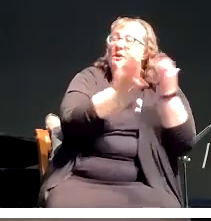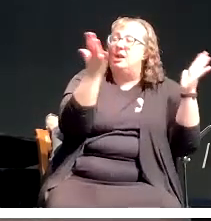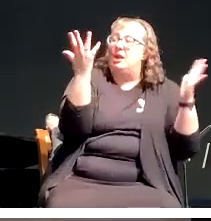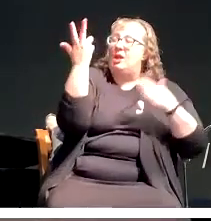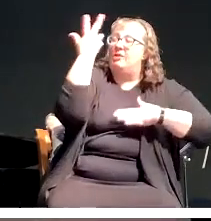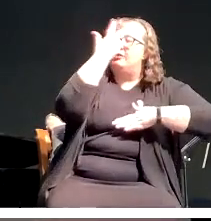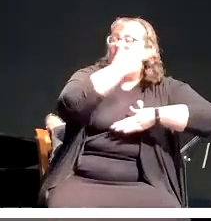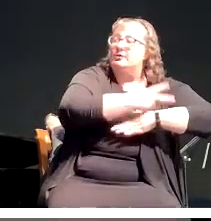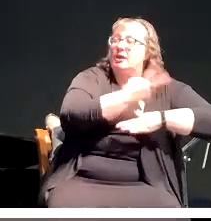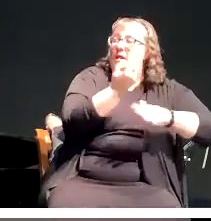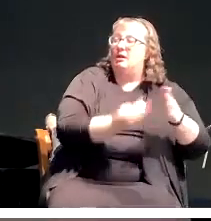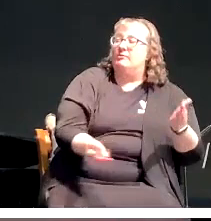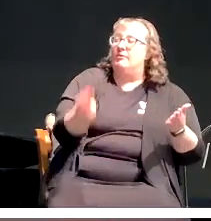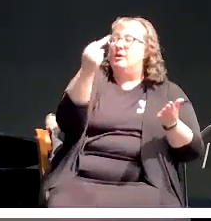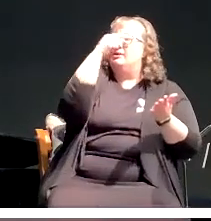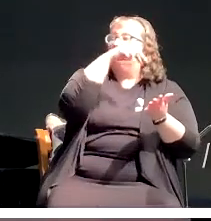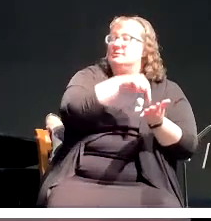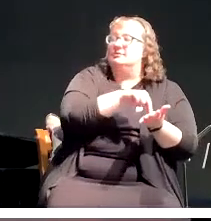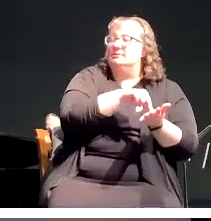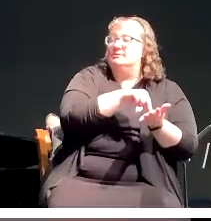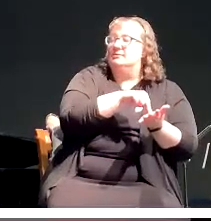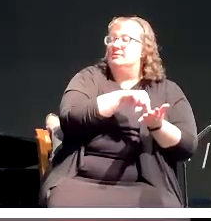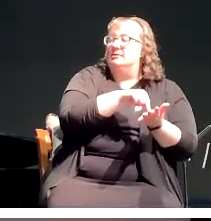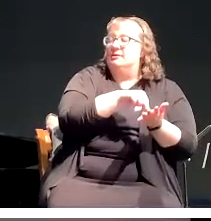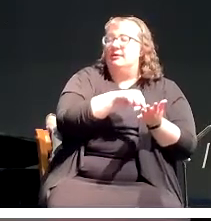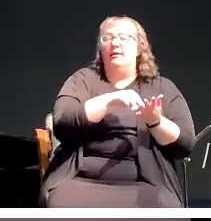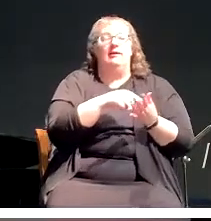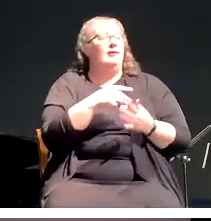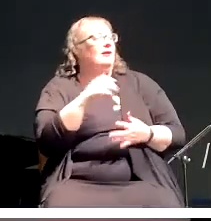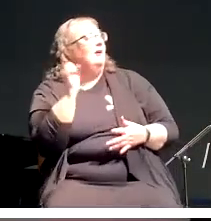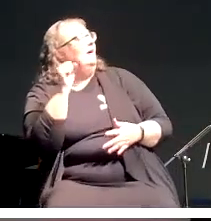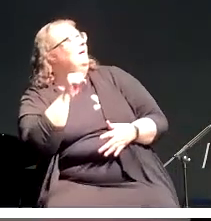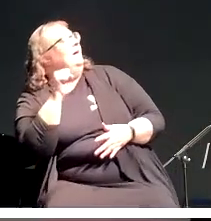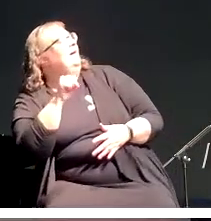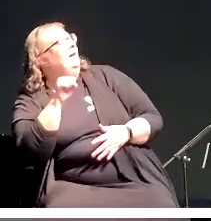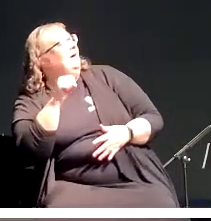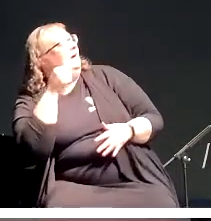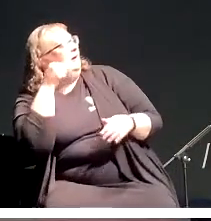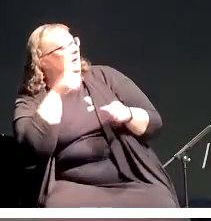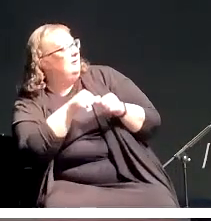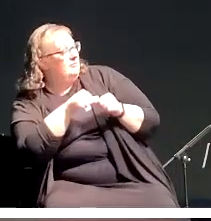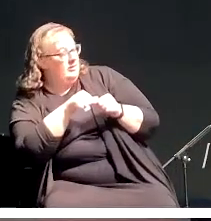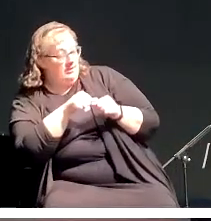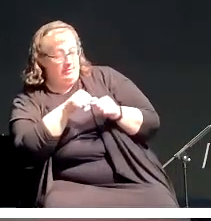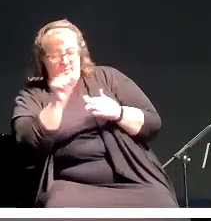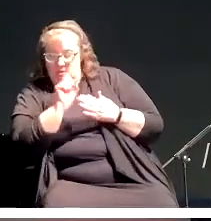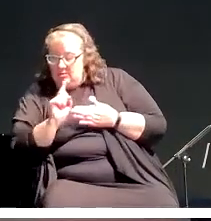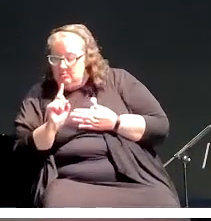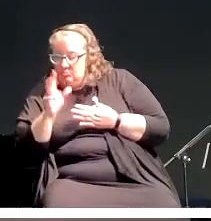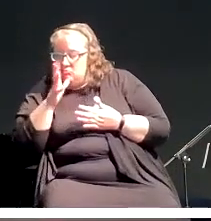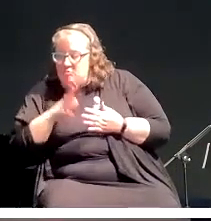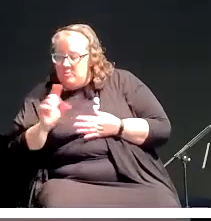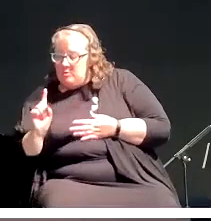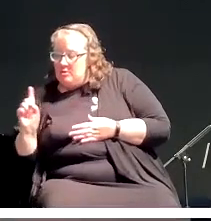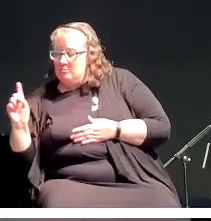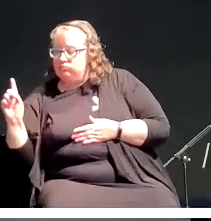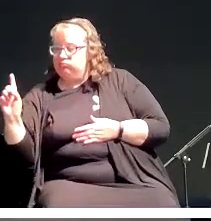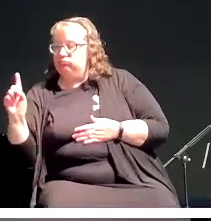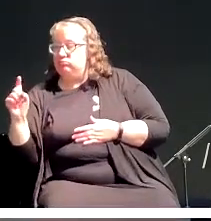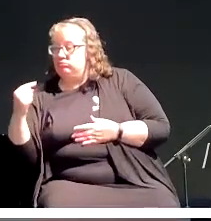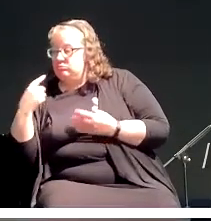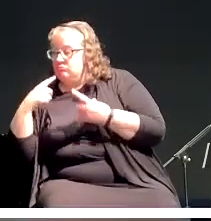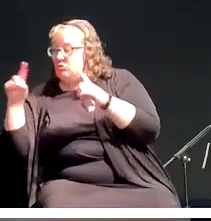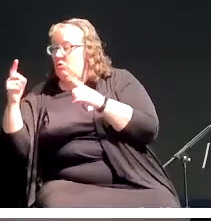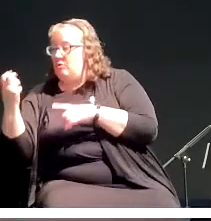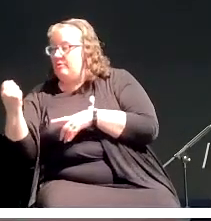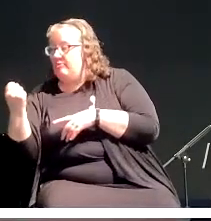third day be raised again.' Then they remembered his words. When they came back from the tomb, they told all these things to